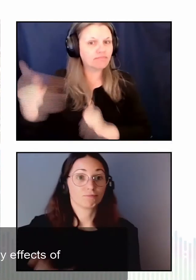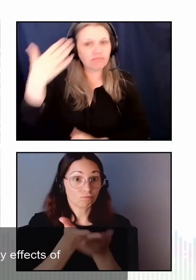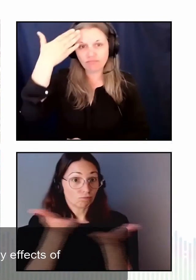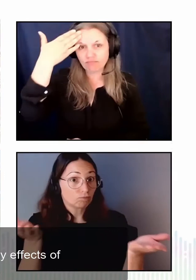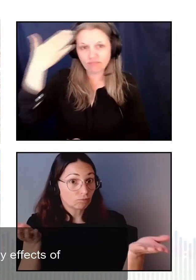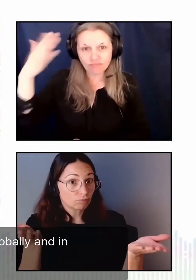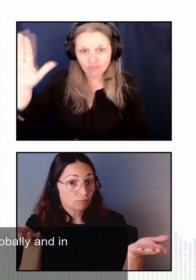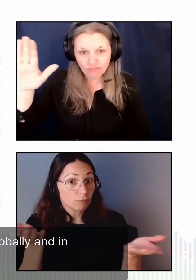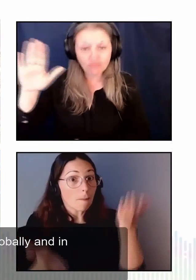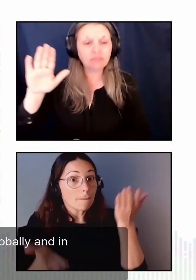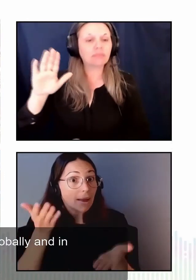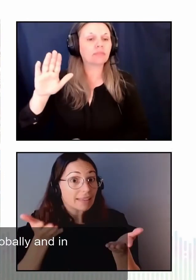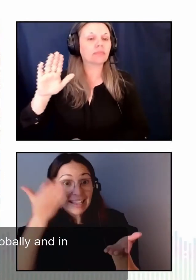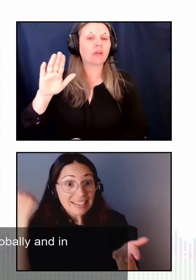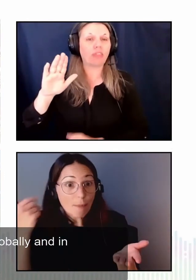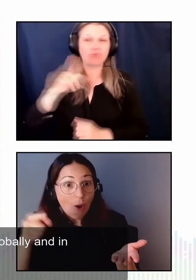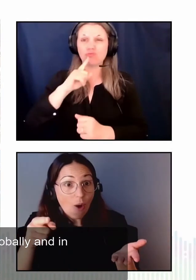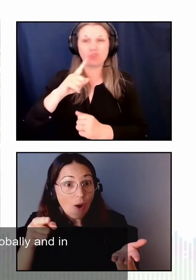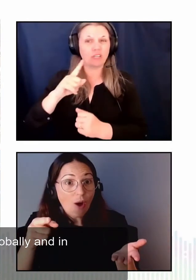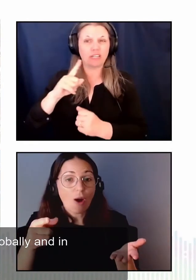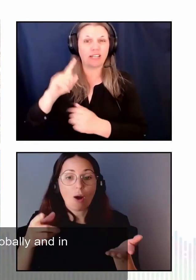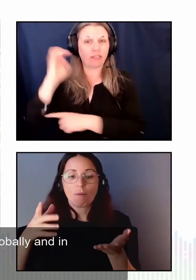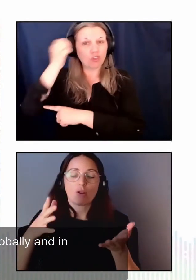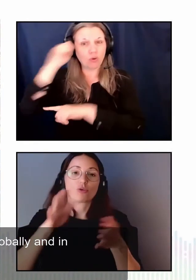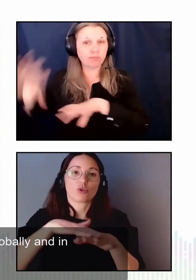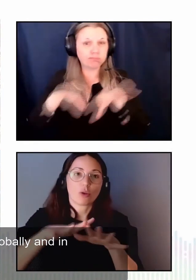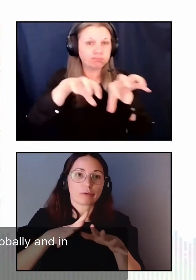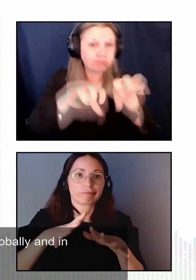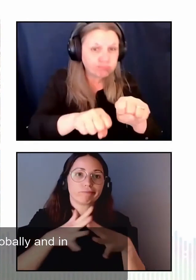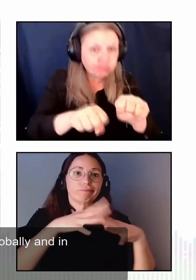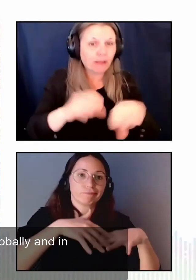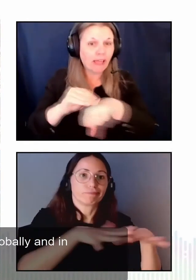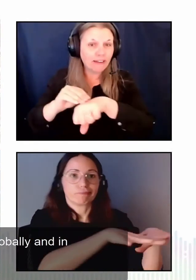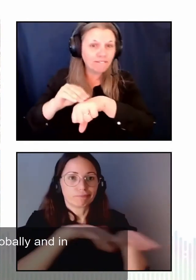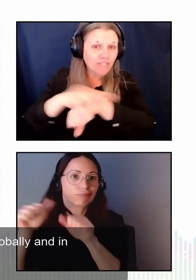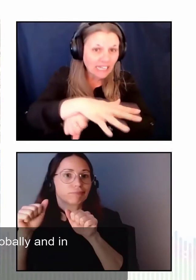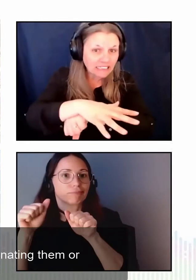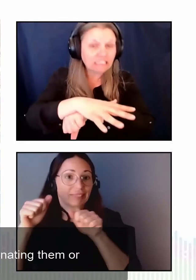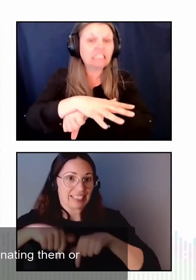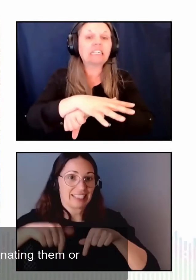many effects of colonization, the history of conservation in Canada and globally has had major impacts on Indigenous